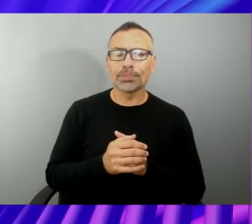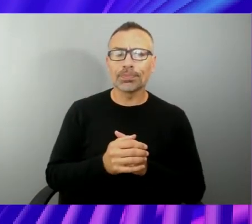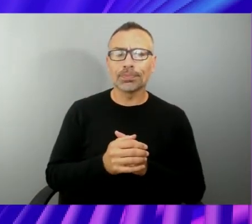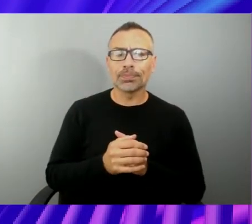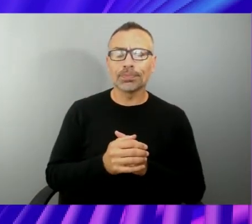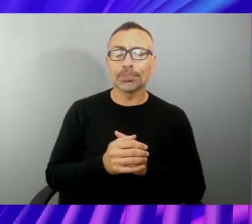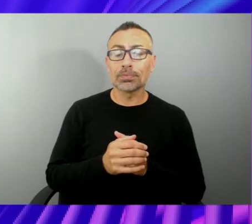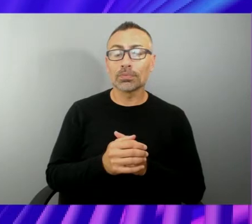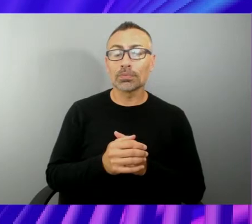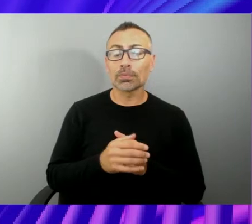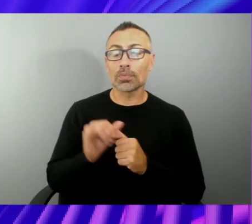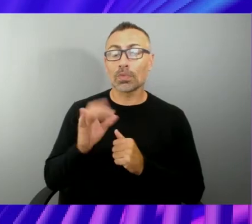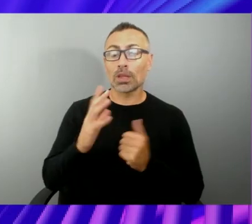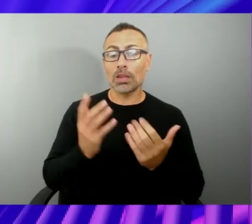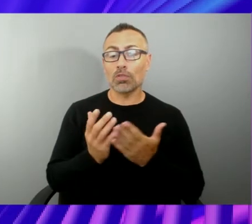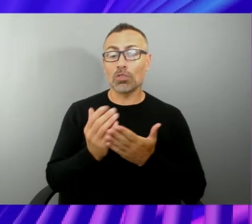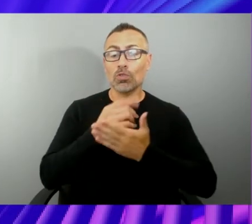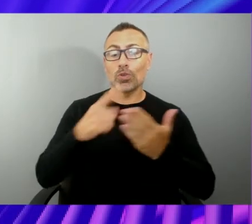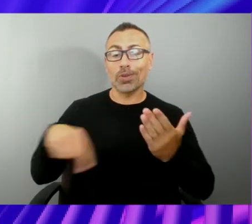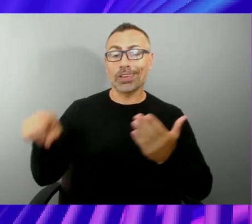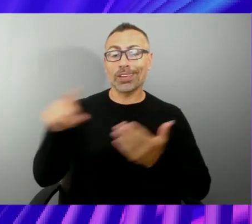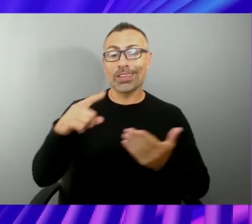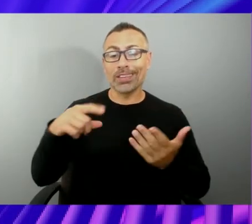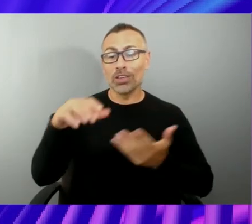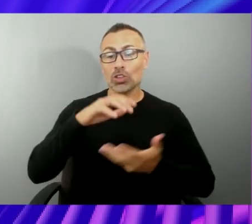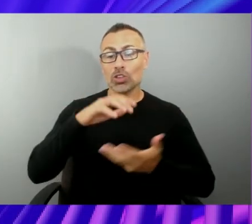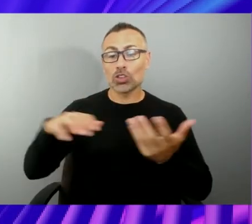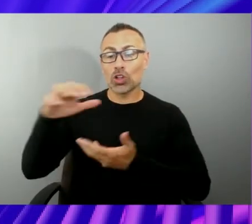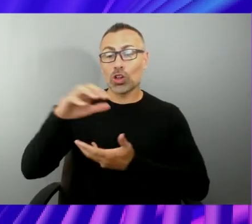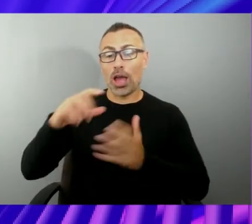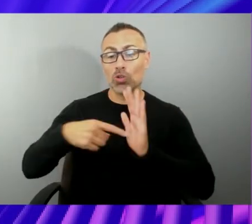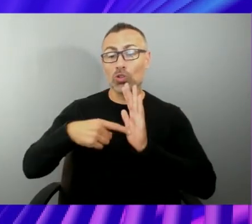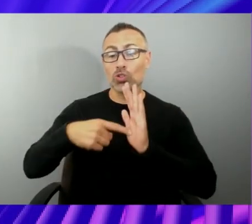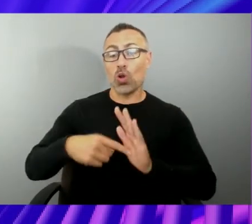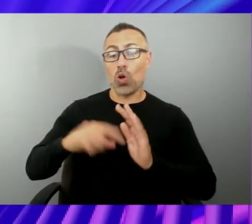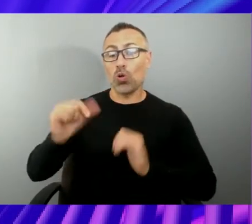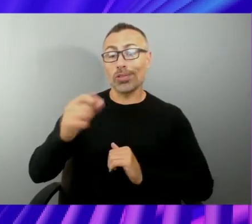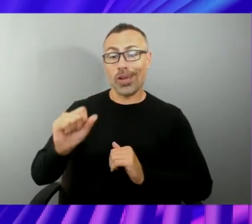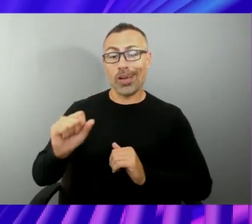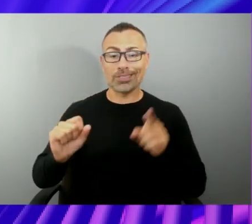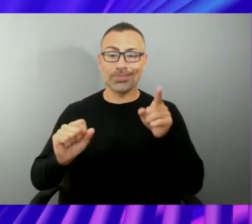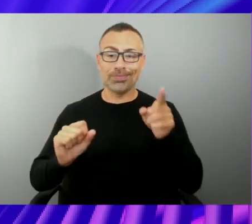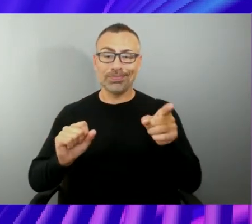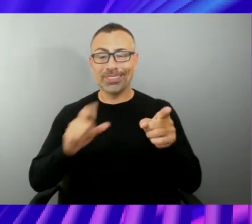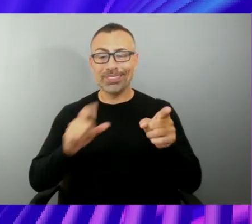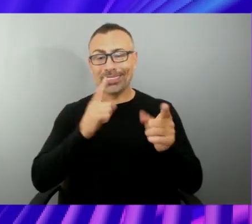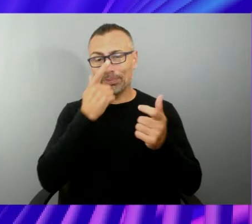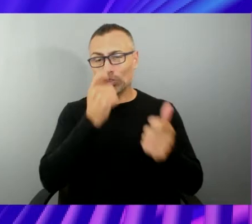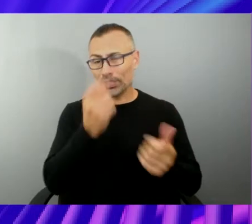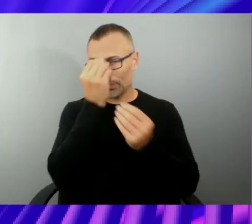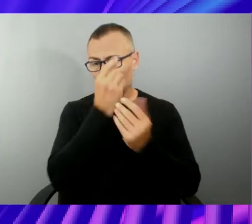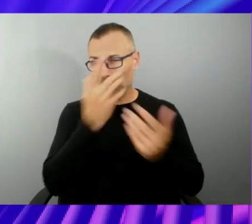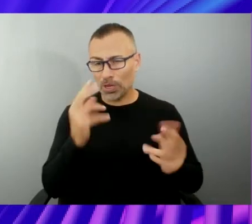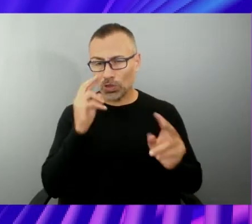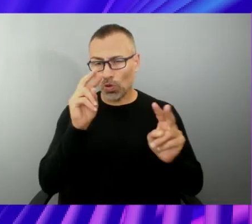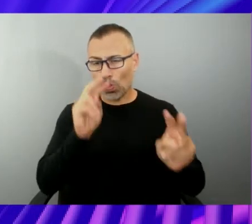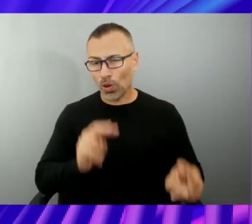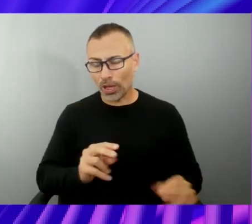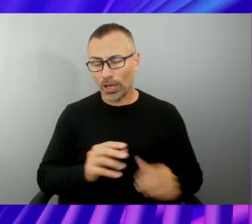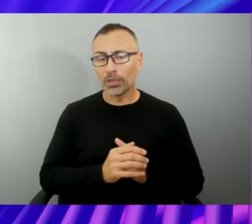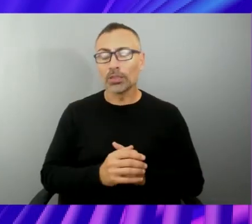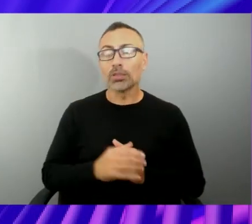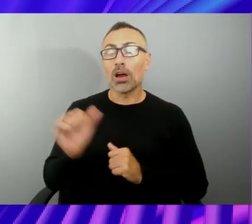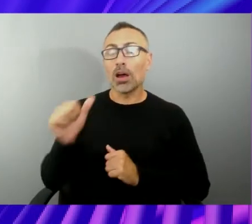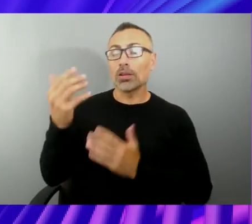reviewing these Cloud Shell logs. So, yeah. Okay. So the other thing I want to take a look at, another example